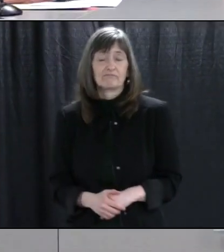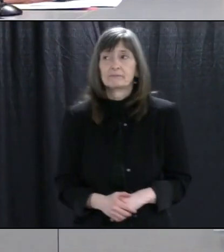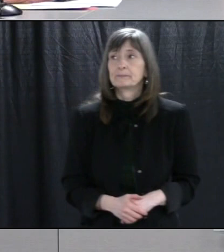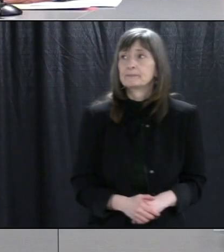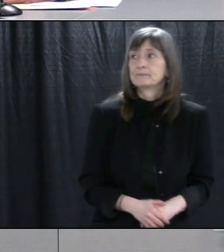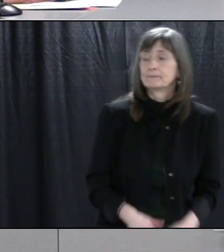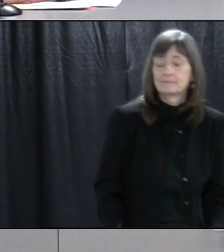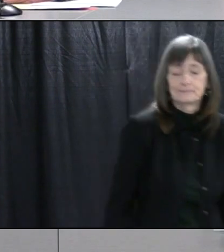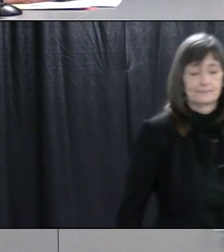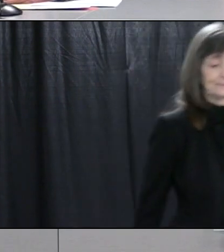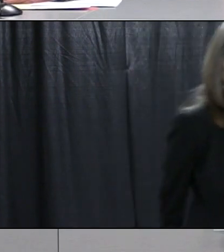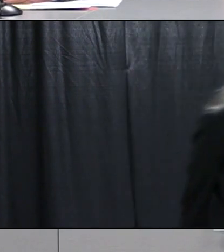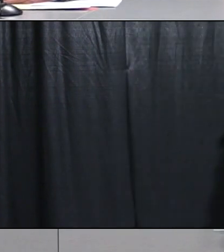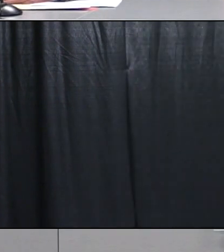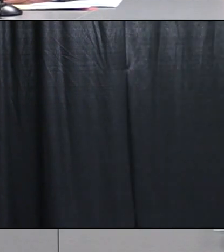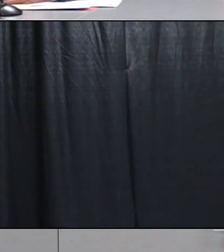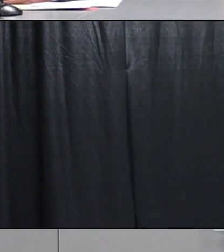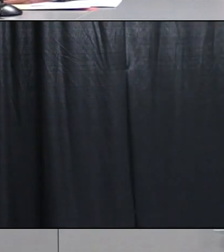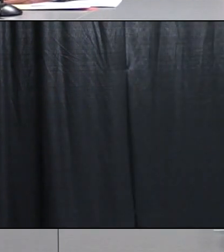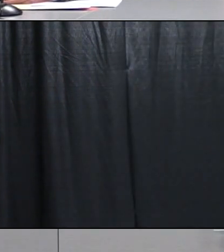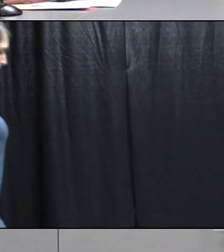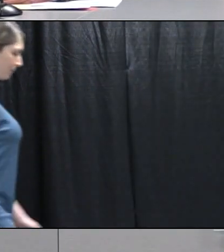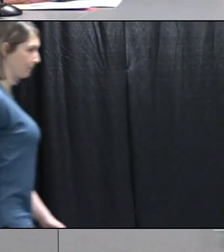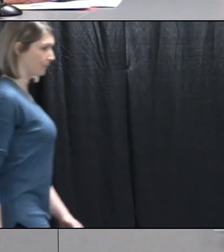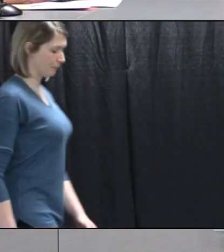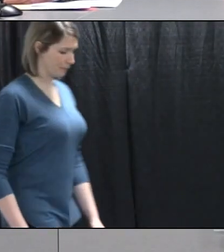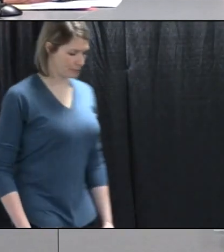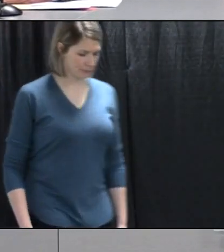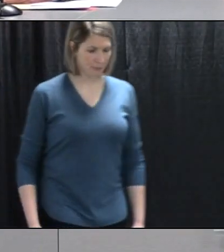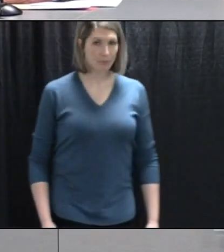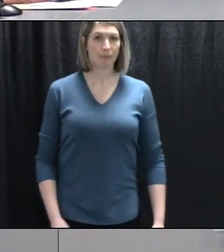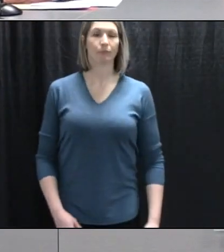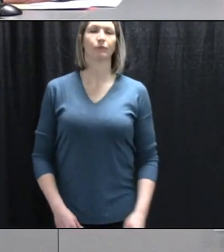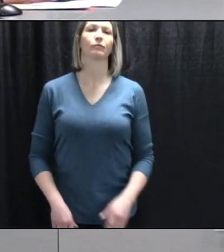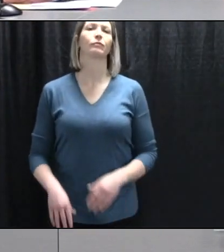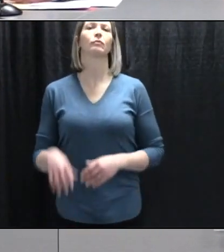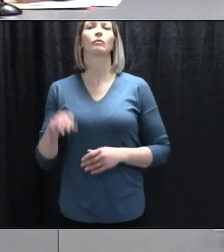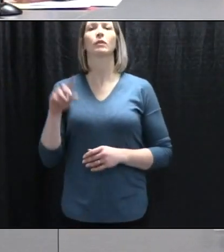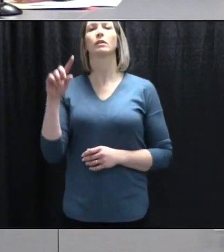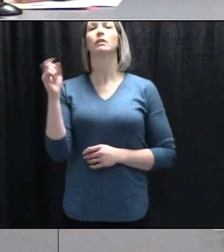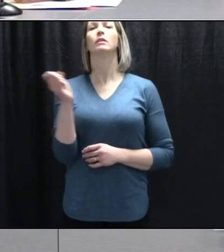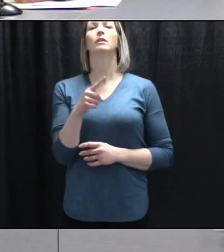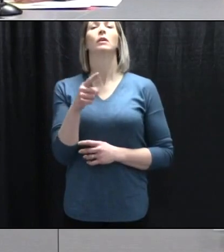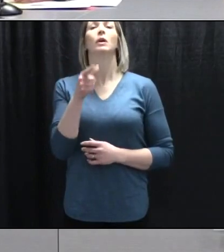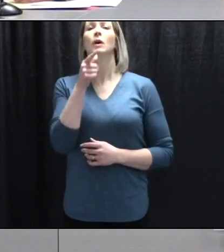Thank you. Our next questions are from Patrick Butler of Radio Canada.